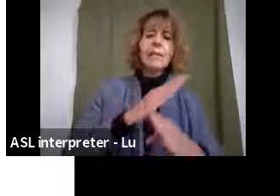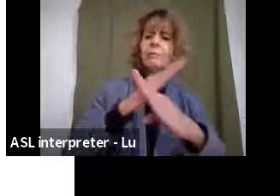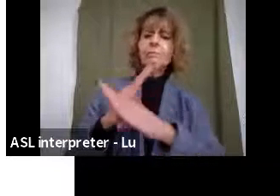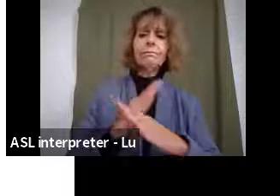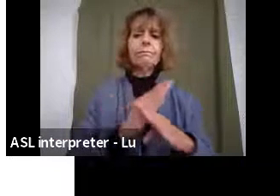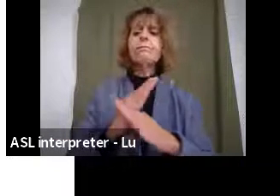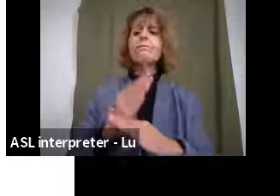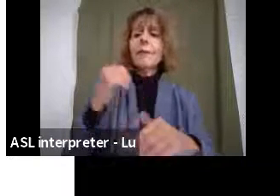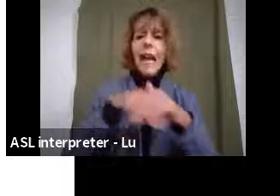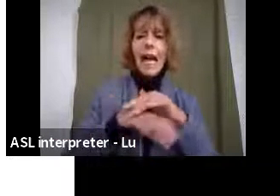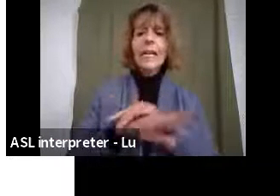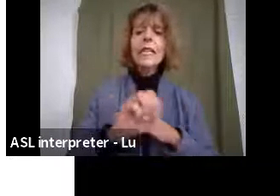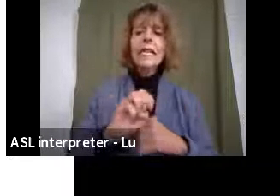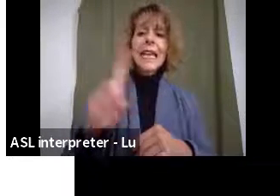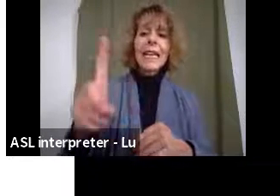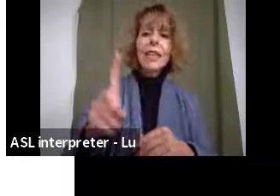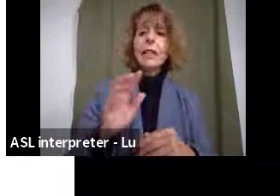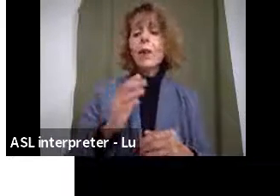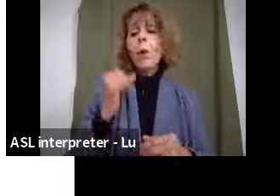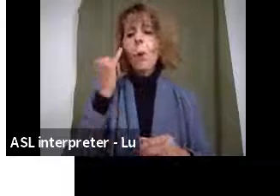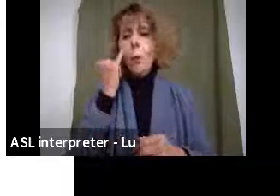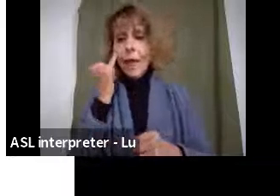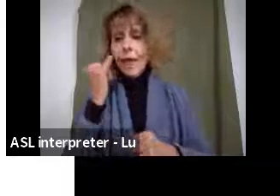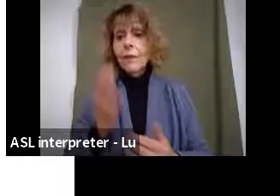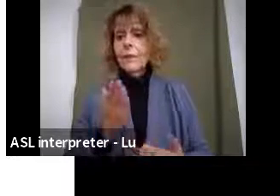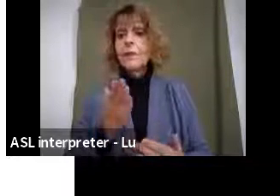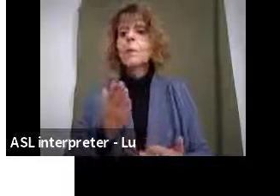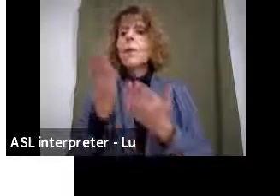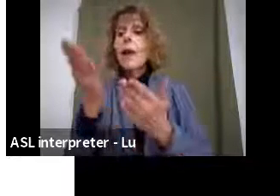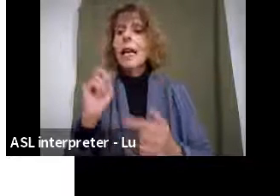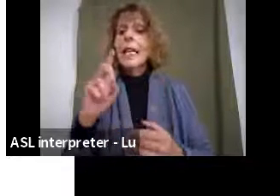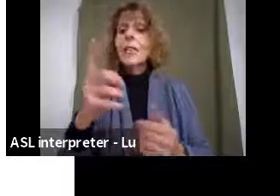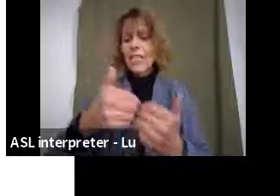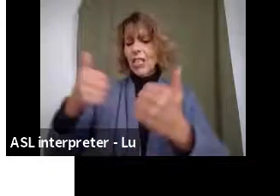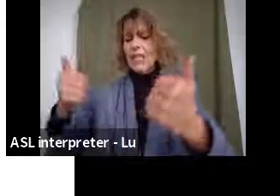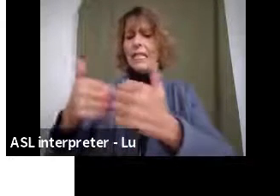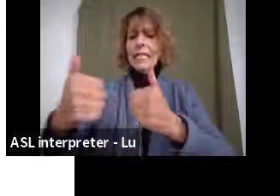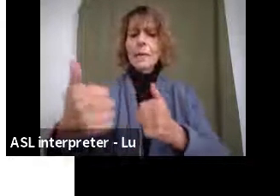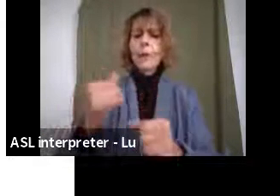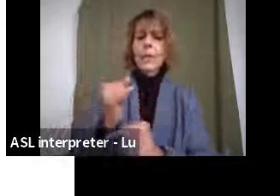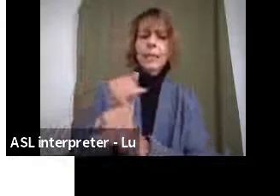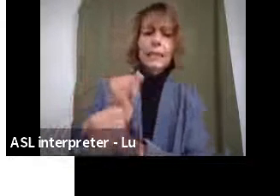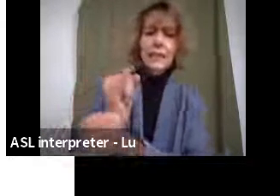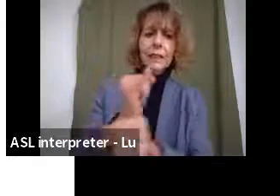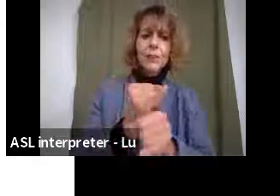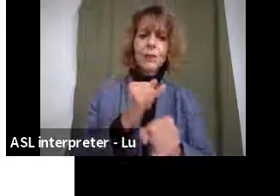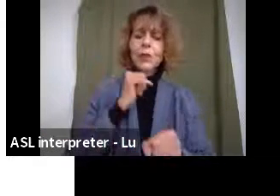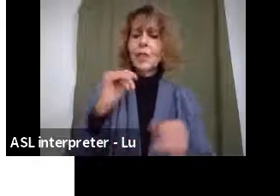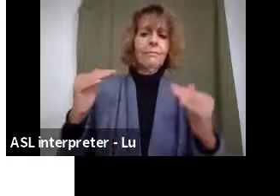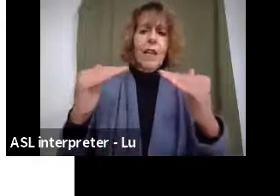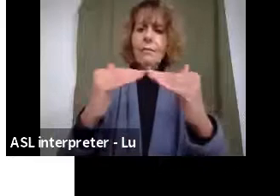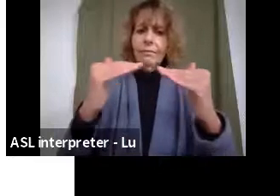institution. And then somehow um, the ability to